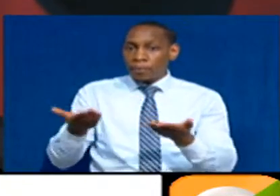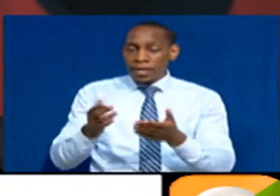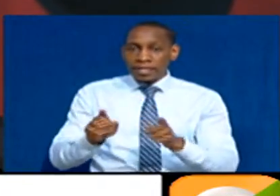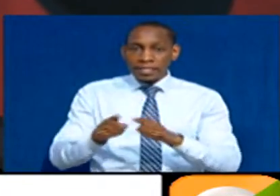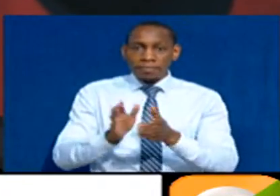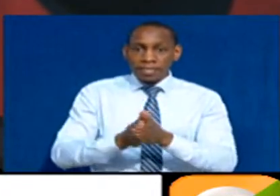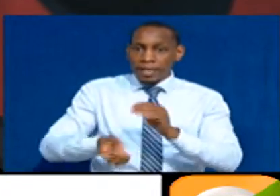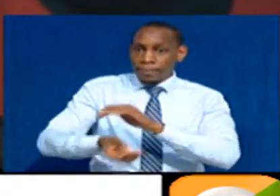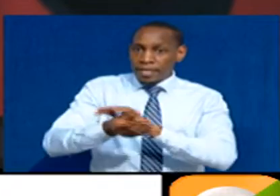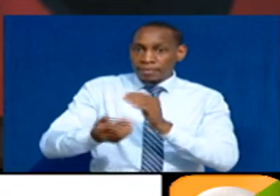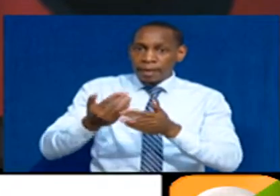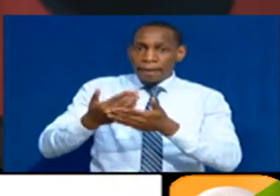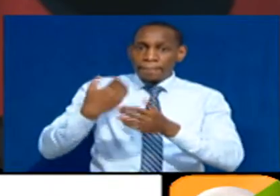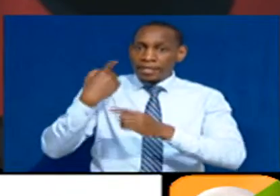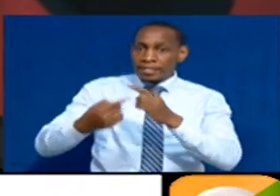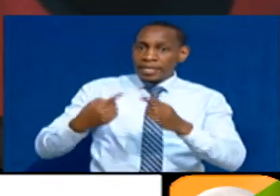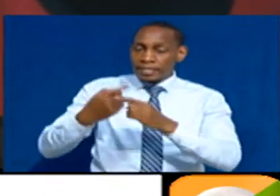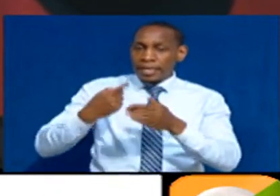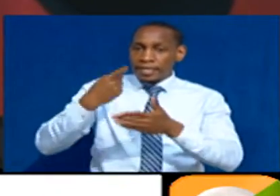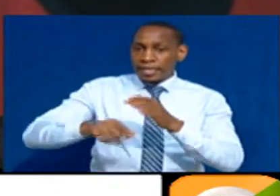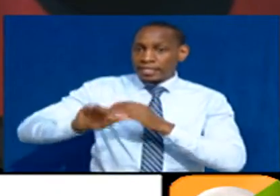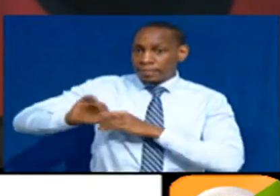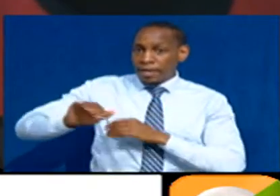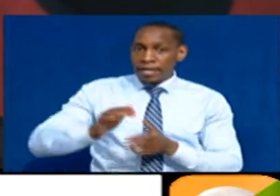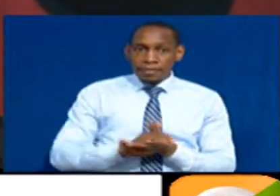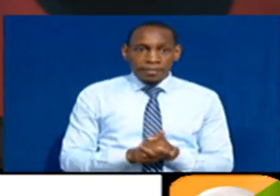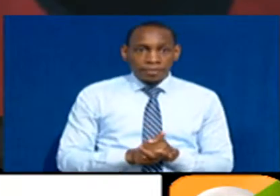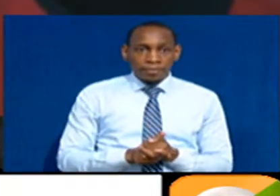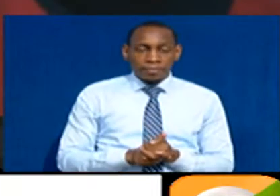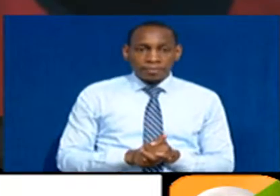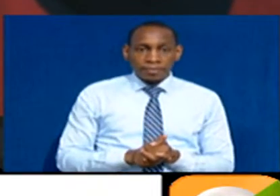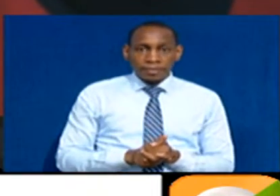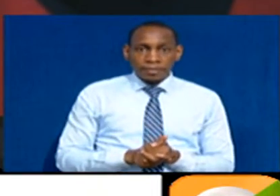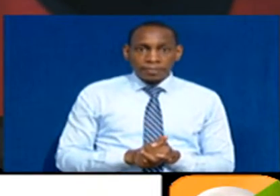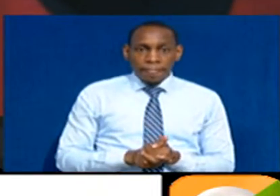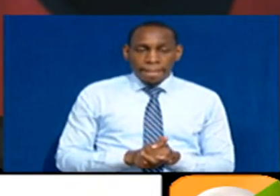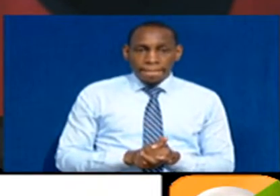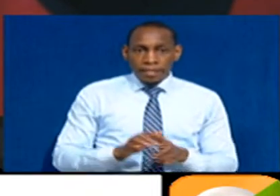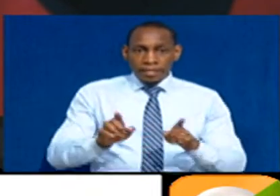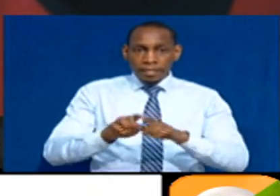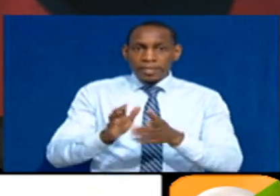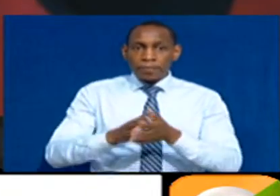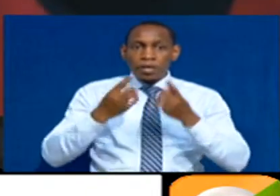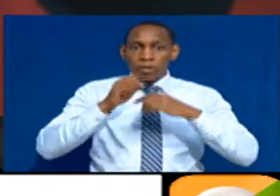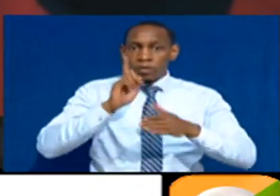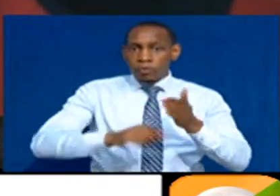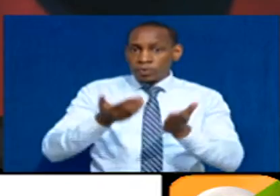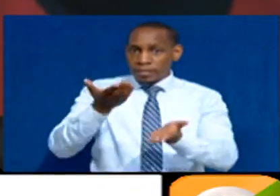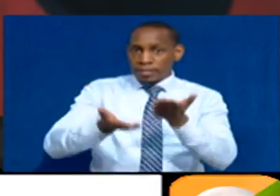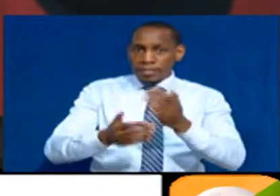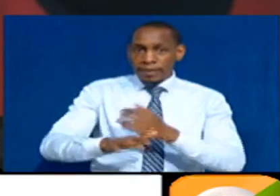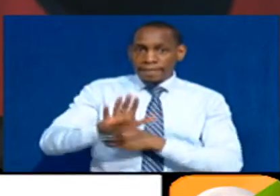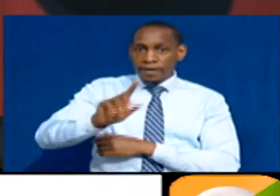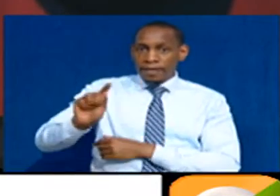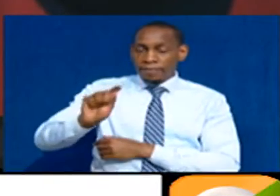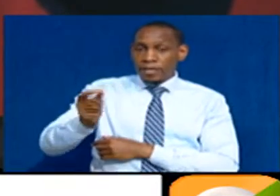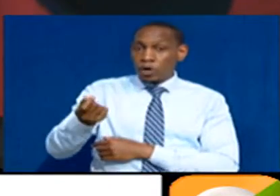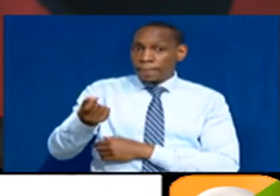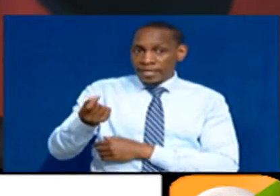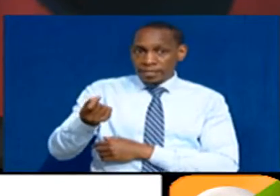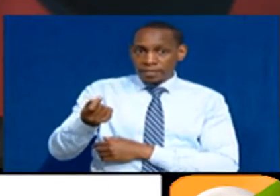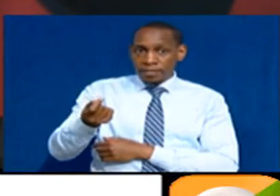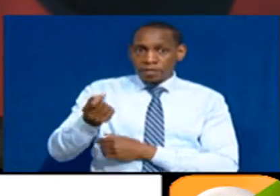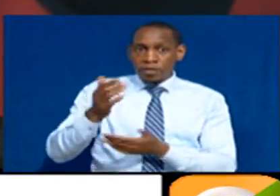even account for previous year's tax arrears. We also know a think tank last year announced that an estimated 5 trillion Kenya